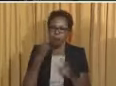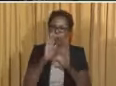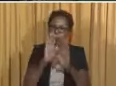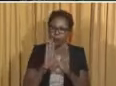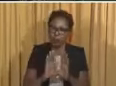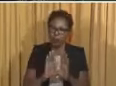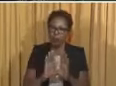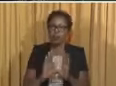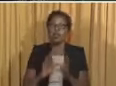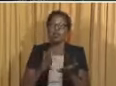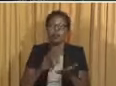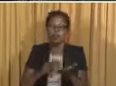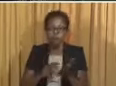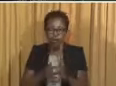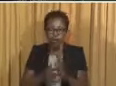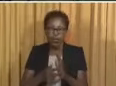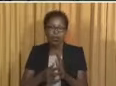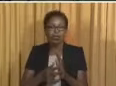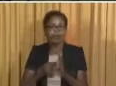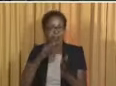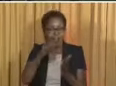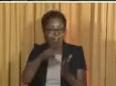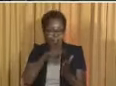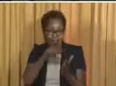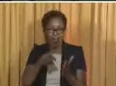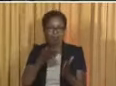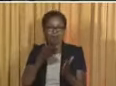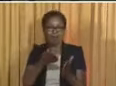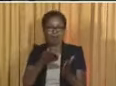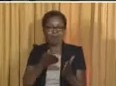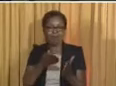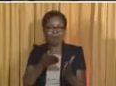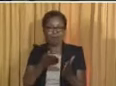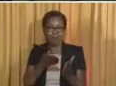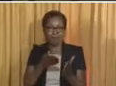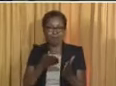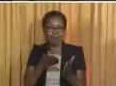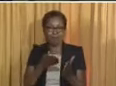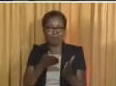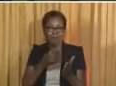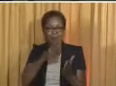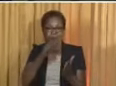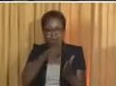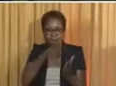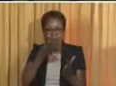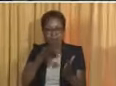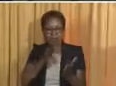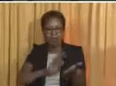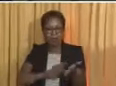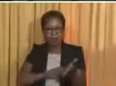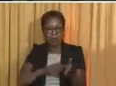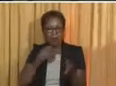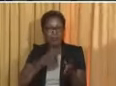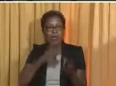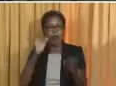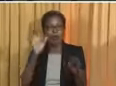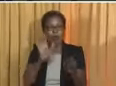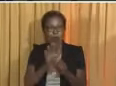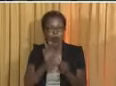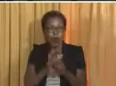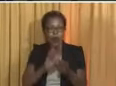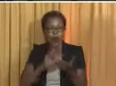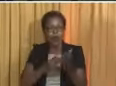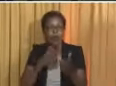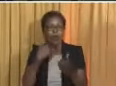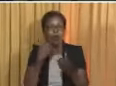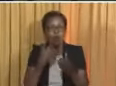the Superior Court's made a fundamental error by determining that popular, the word popular relates to who moves